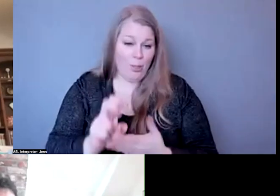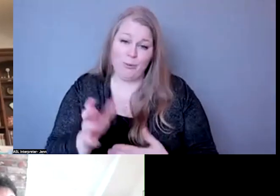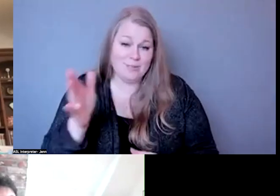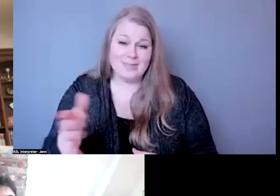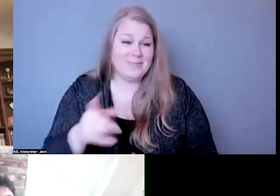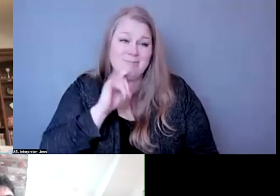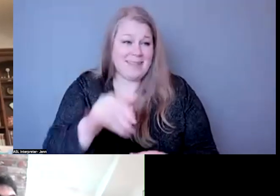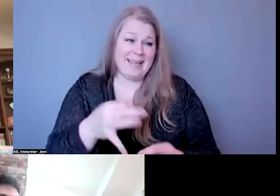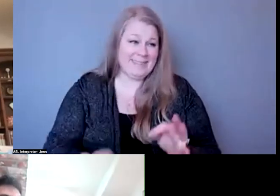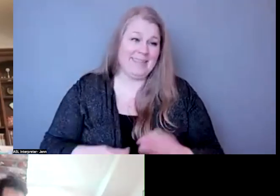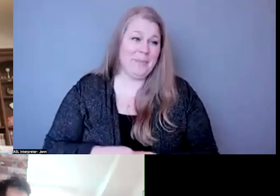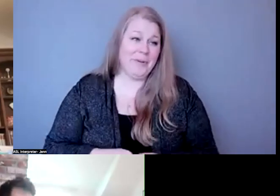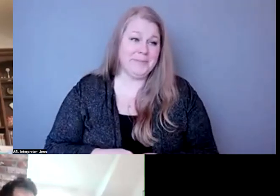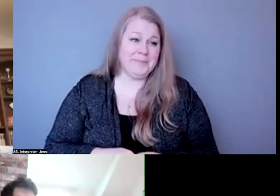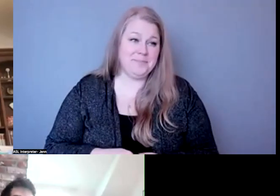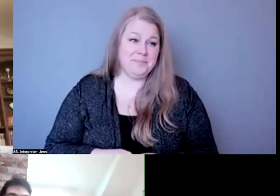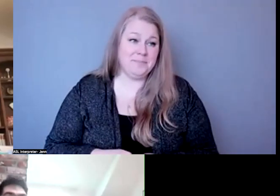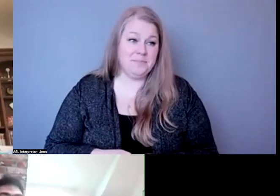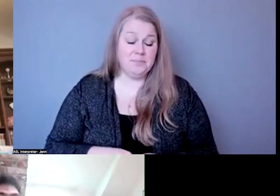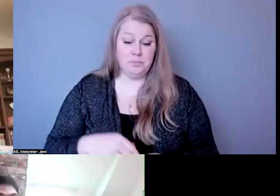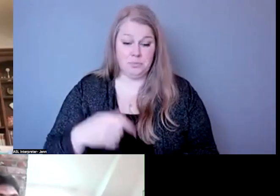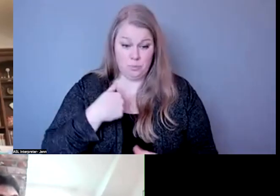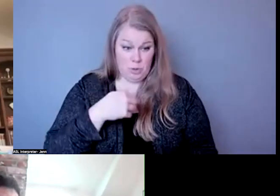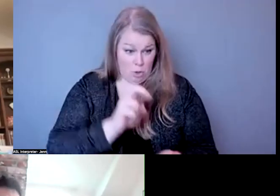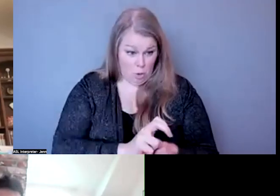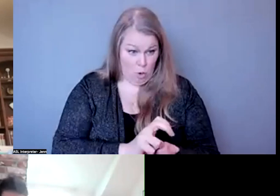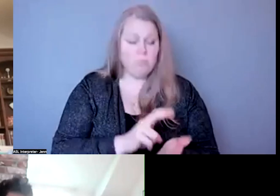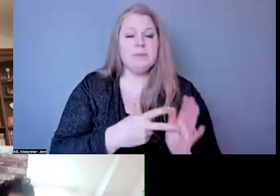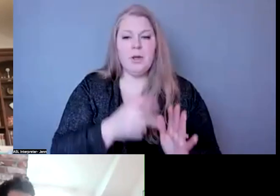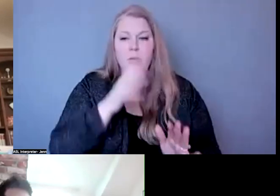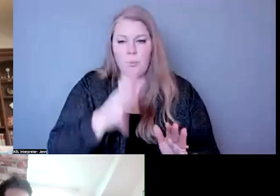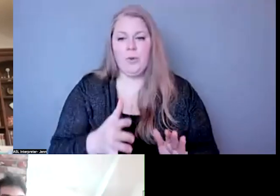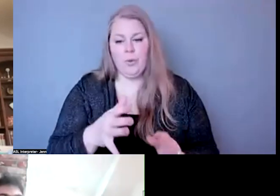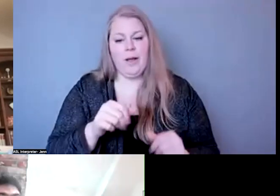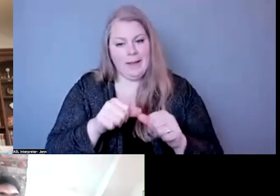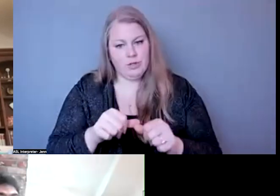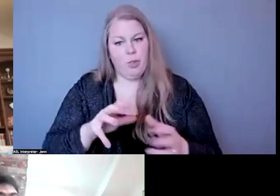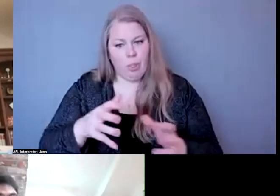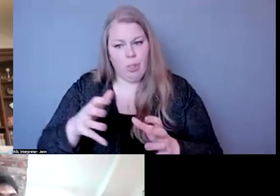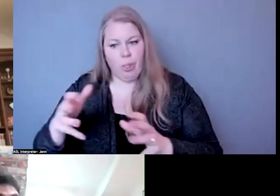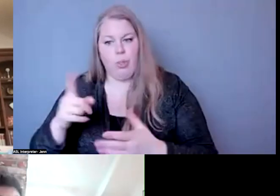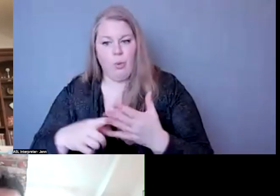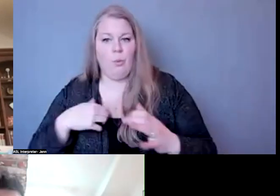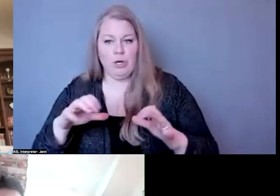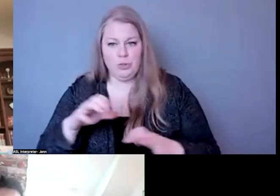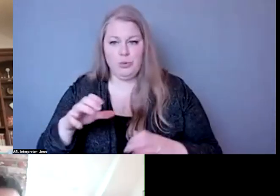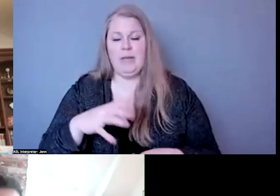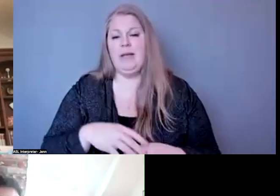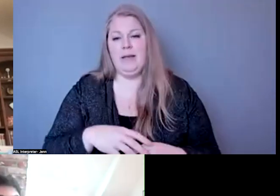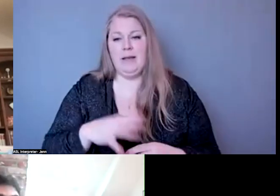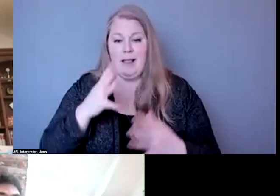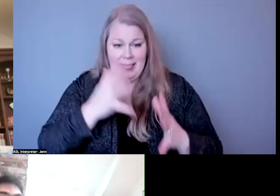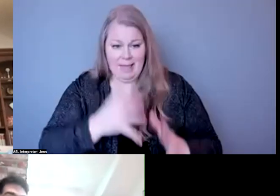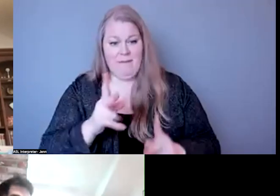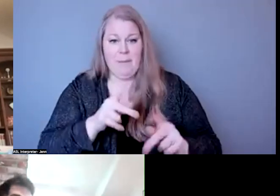as that. And as a result of losing it, we will be leaving, as we are currently doing, hundreds of millions to billions of people behind